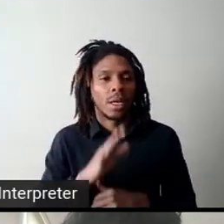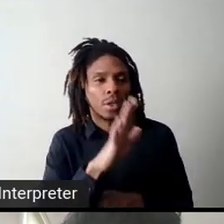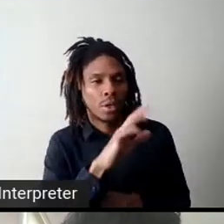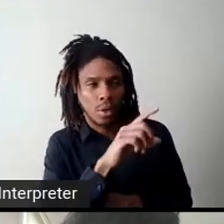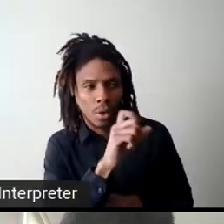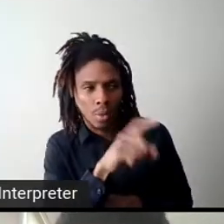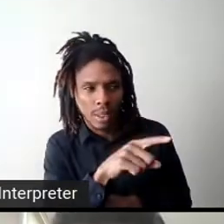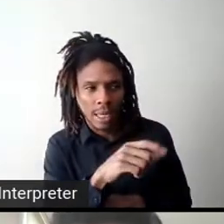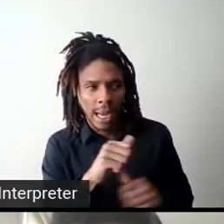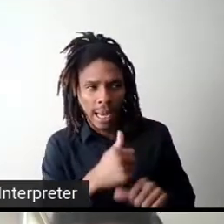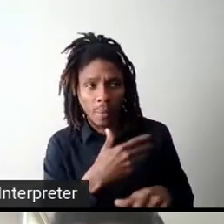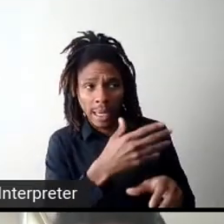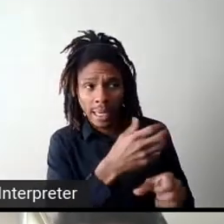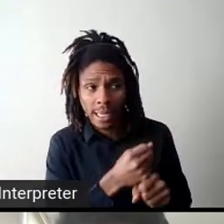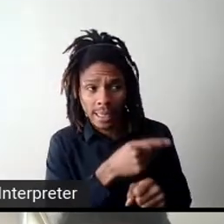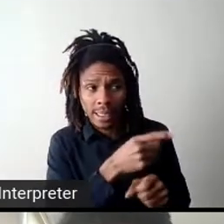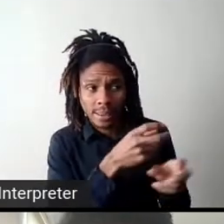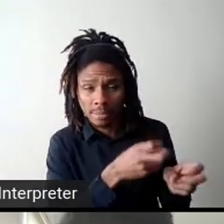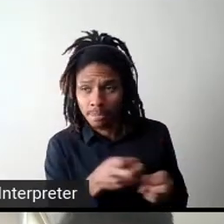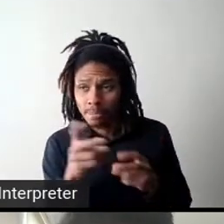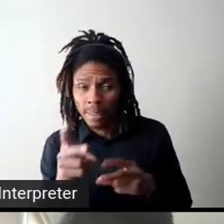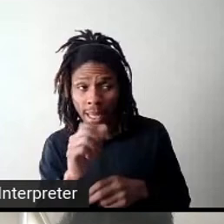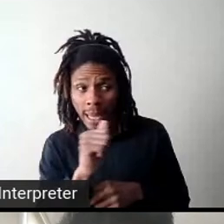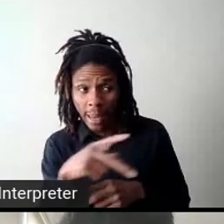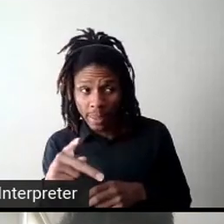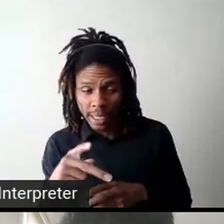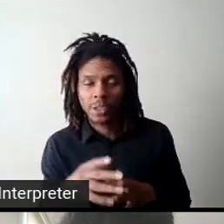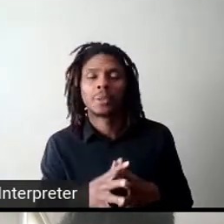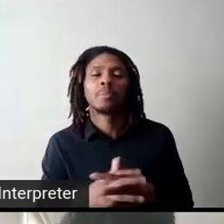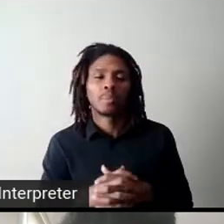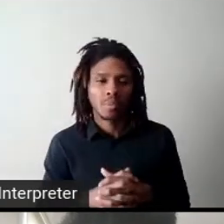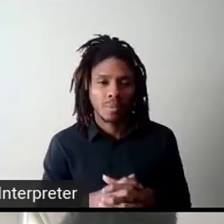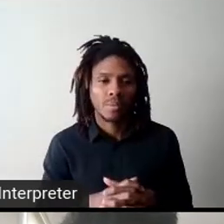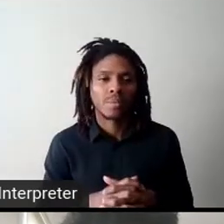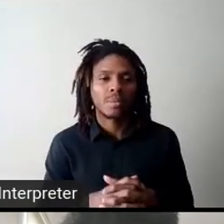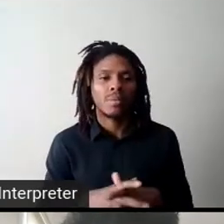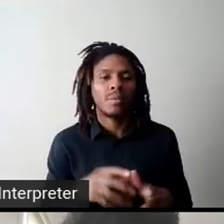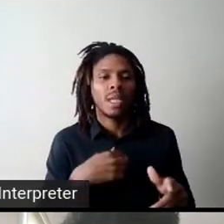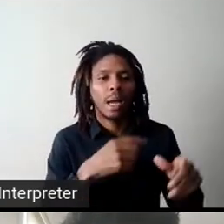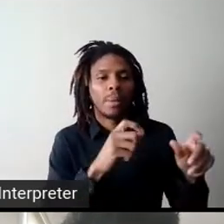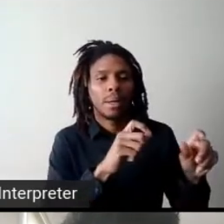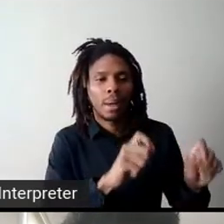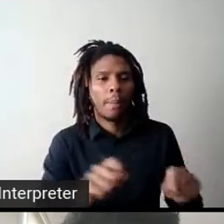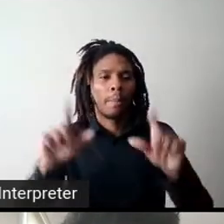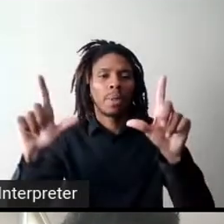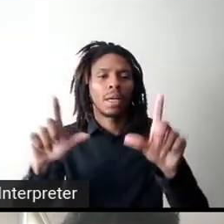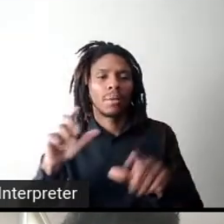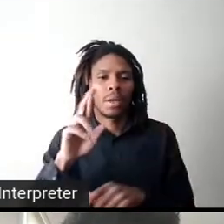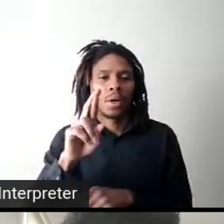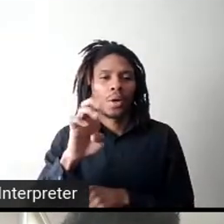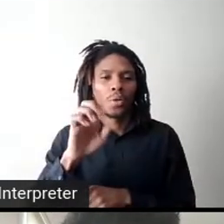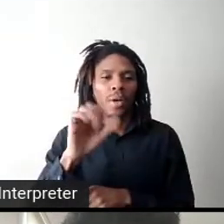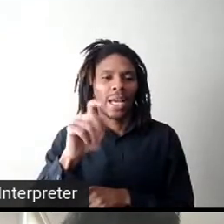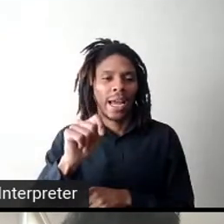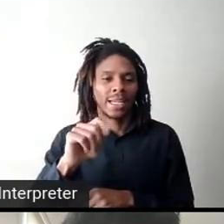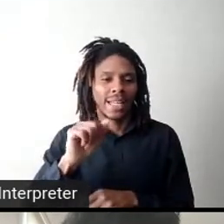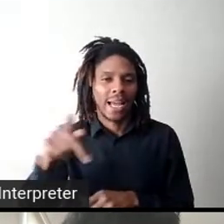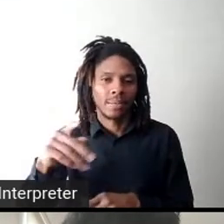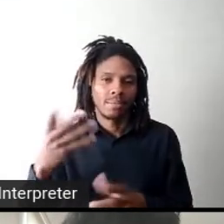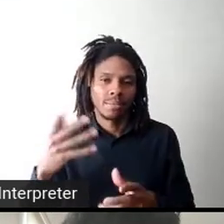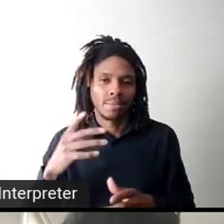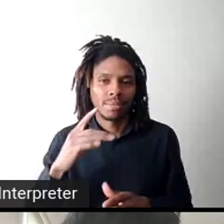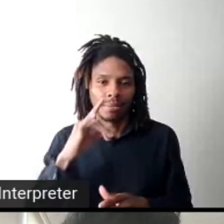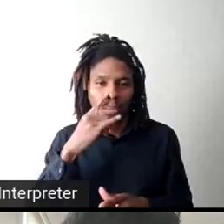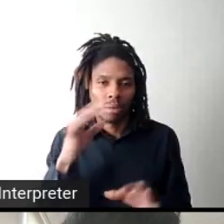do we get this into our application? Now, let me pull up my React app. Right now, it's pretty boring, as you can see, but